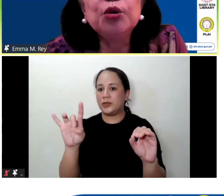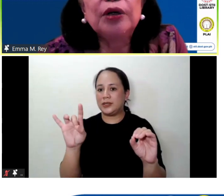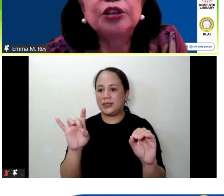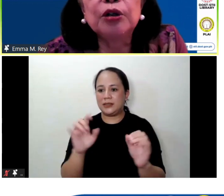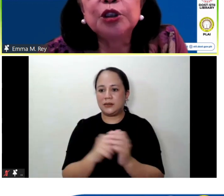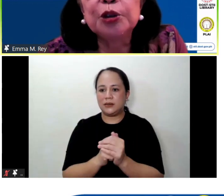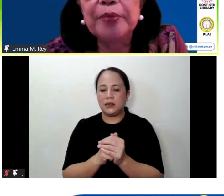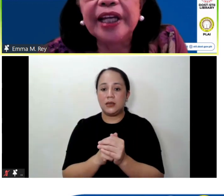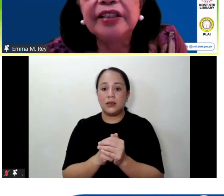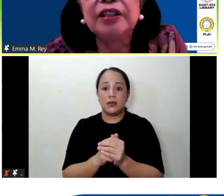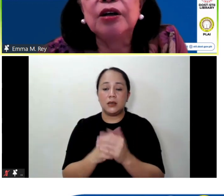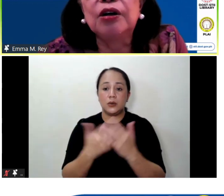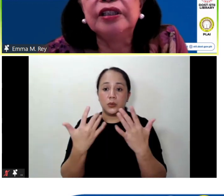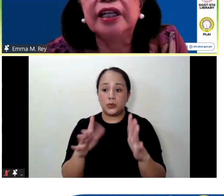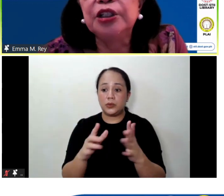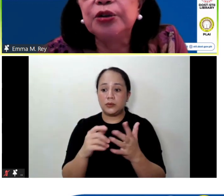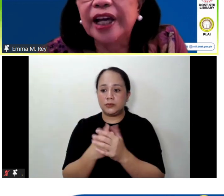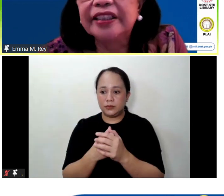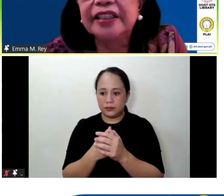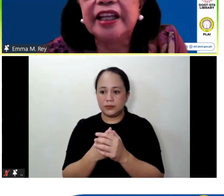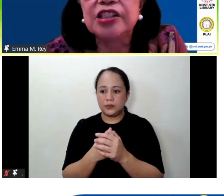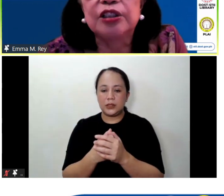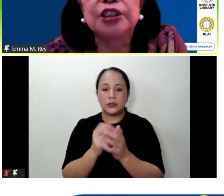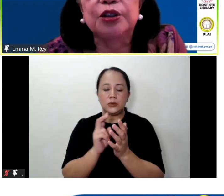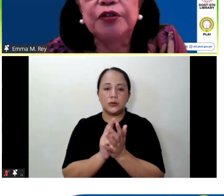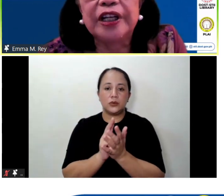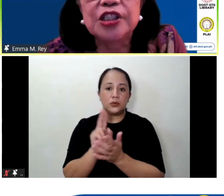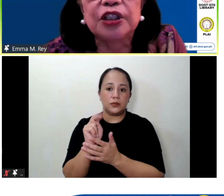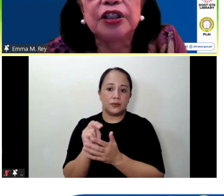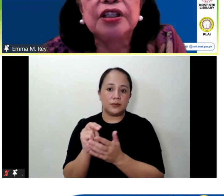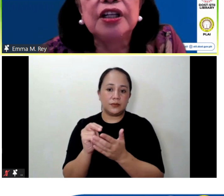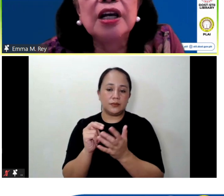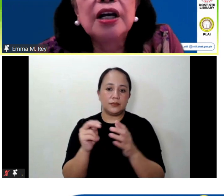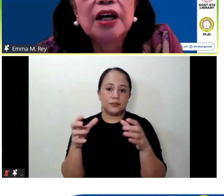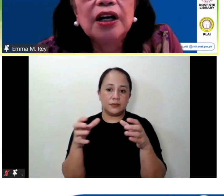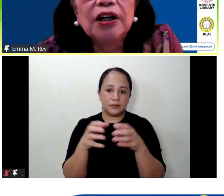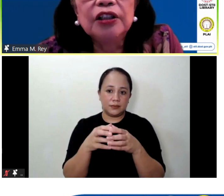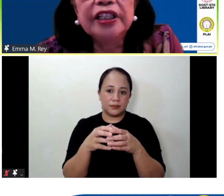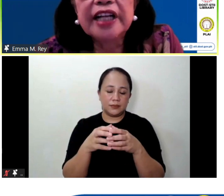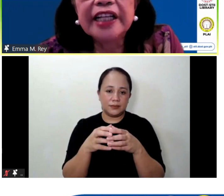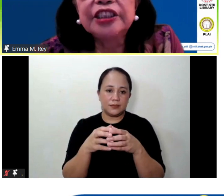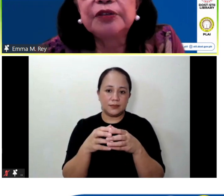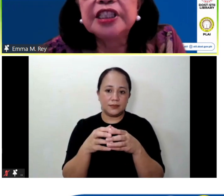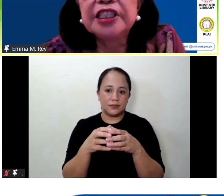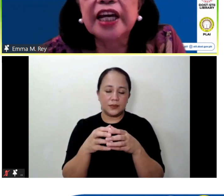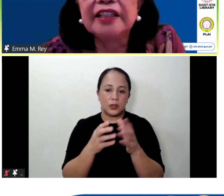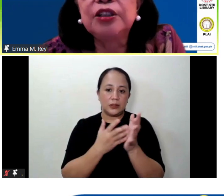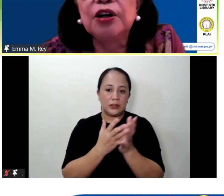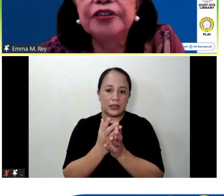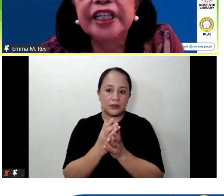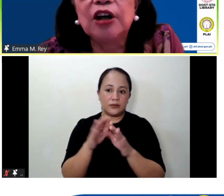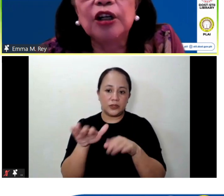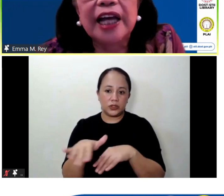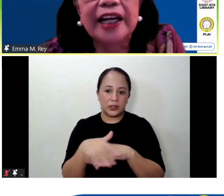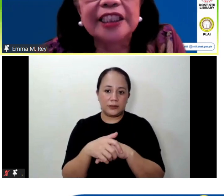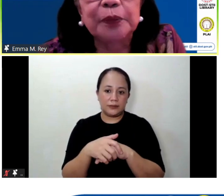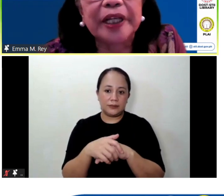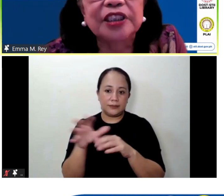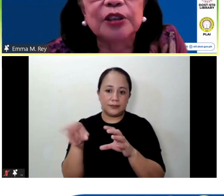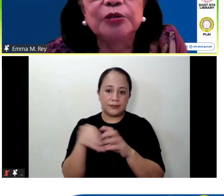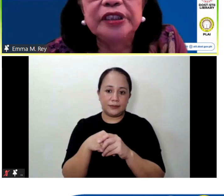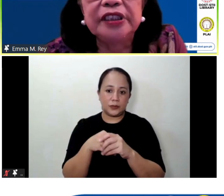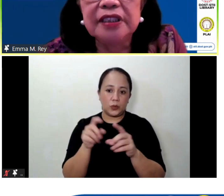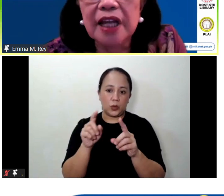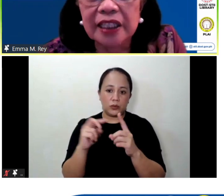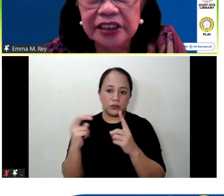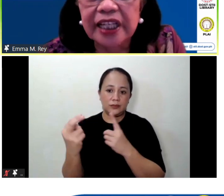Mention was also made on the United Nations Convention on the Rights of the Child, covering all aspects